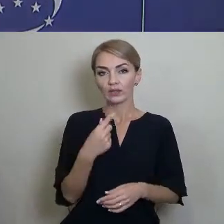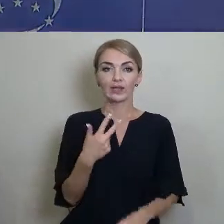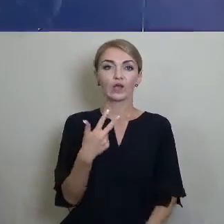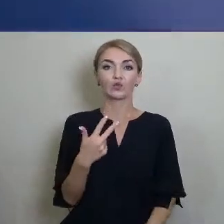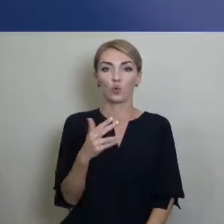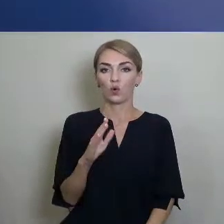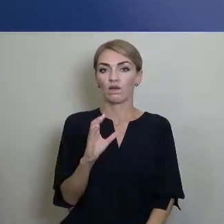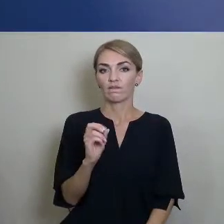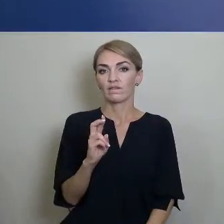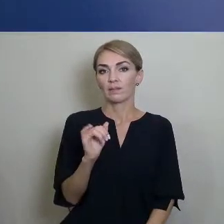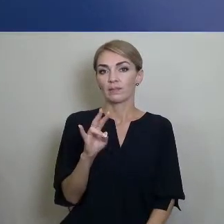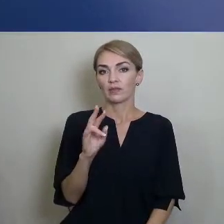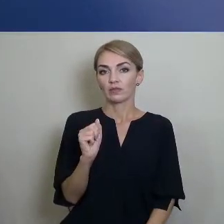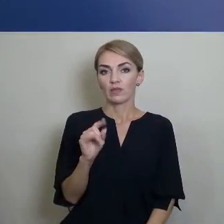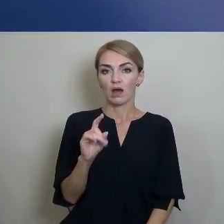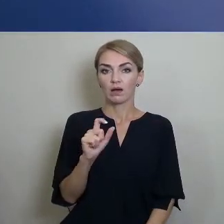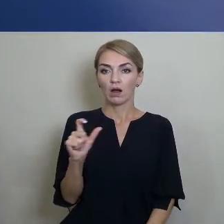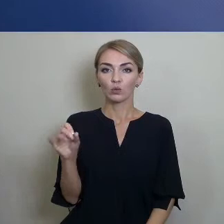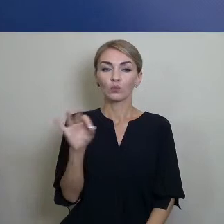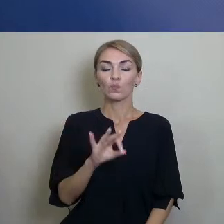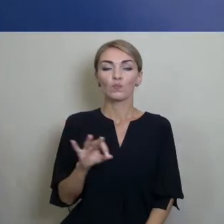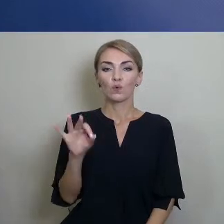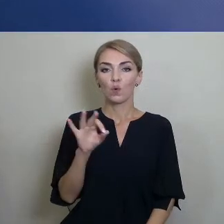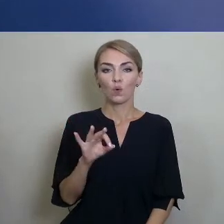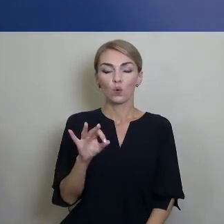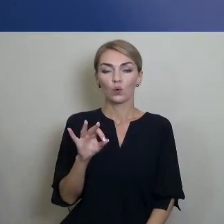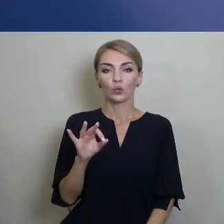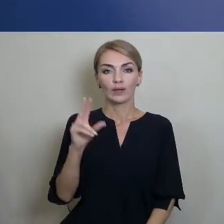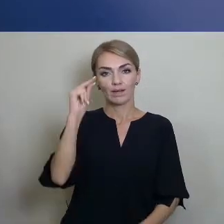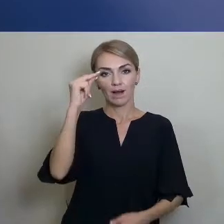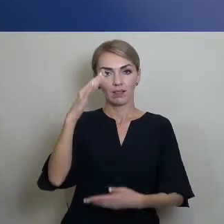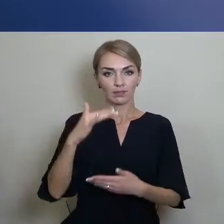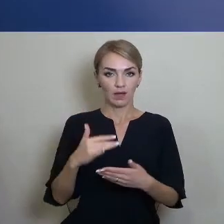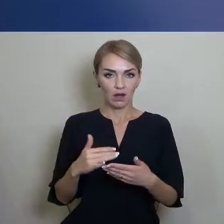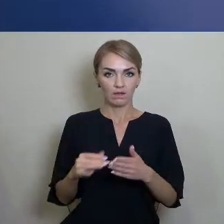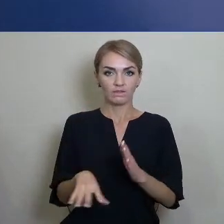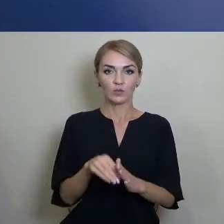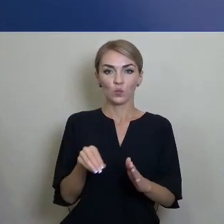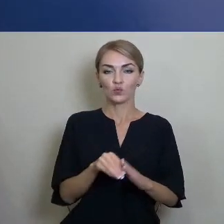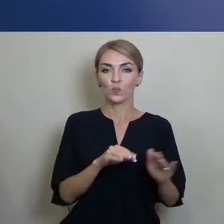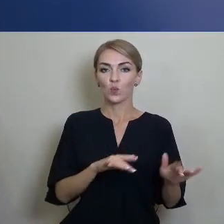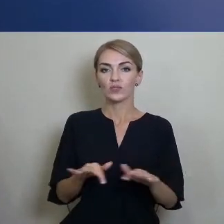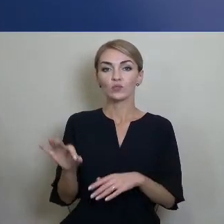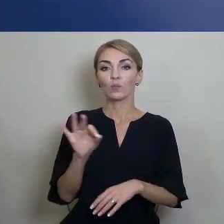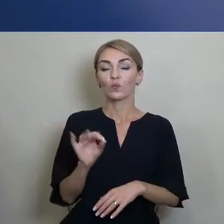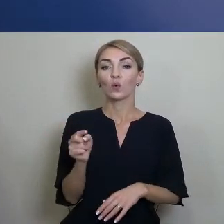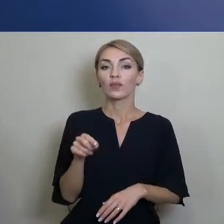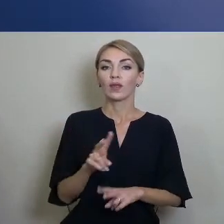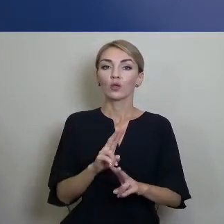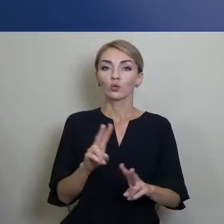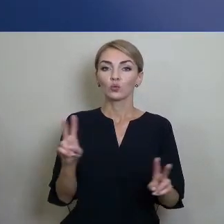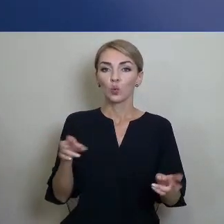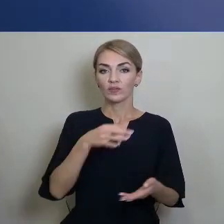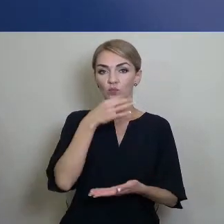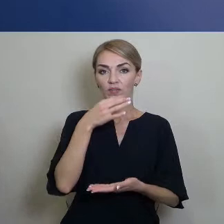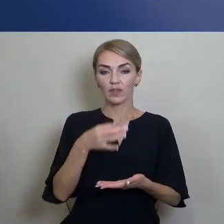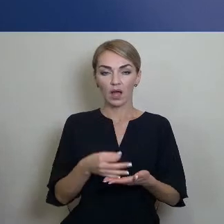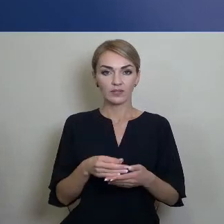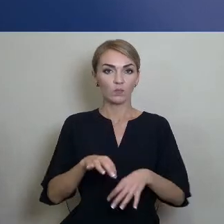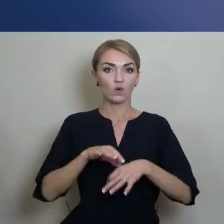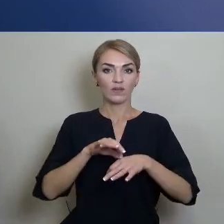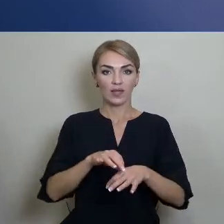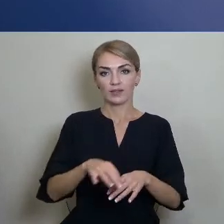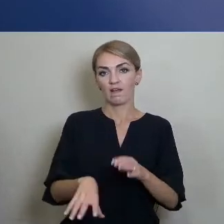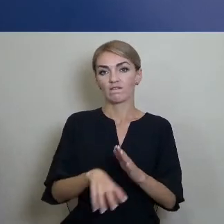at the previous elections. We had three webinars before where we spoke about the calendar of the elections, who is in charge